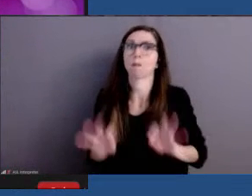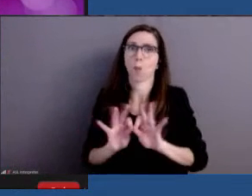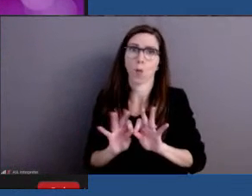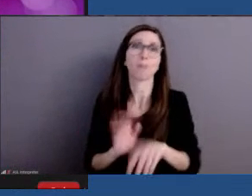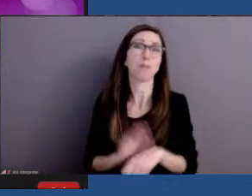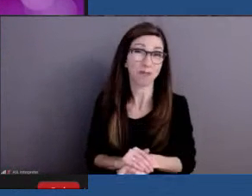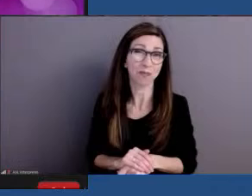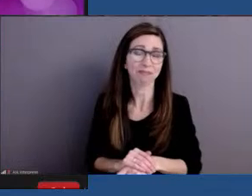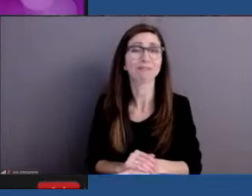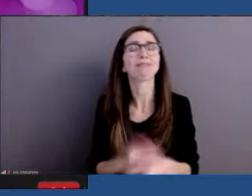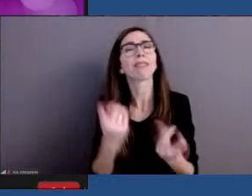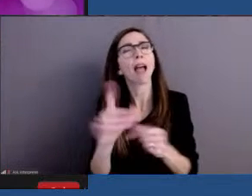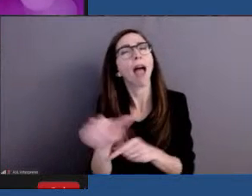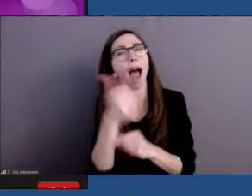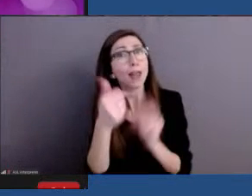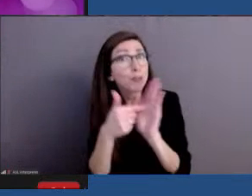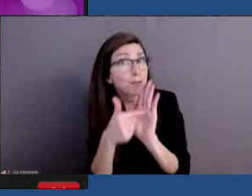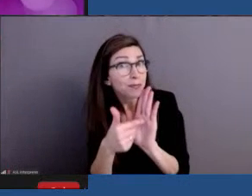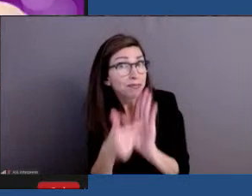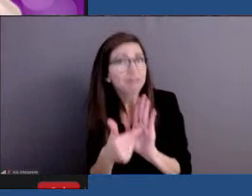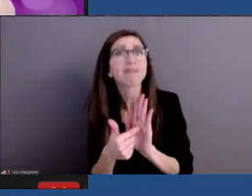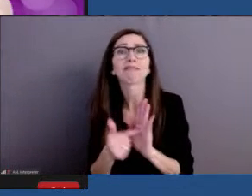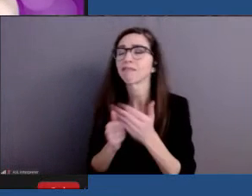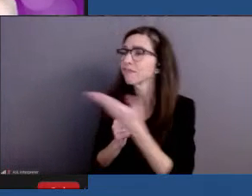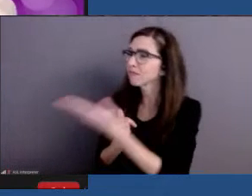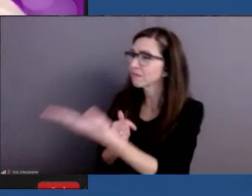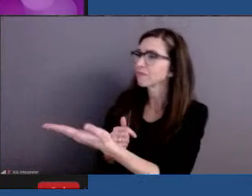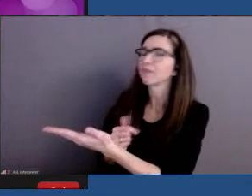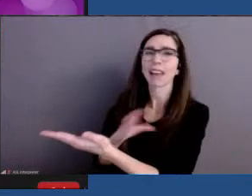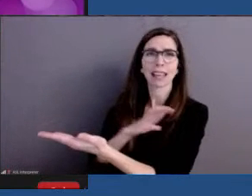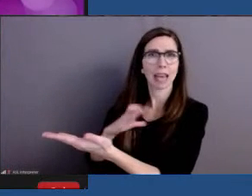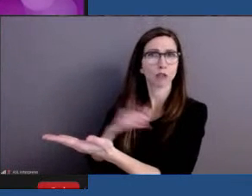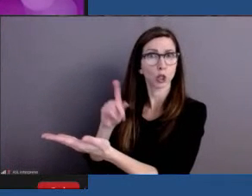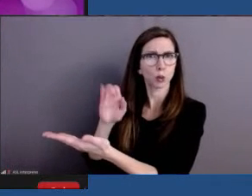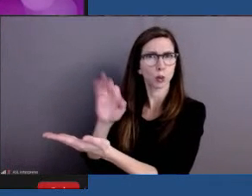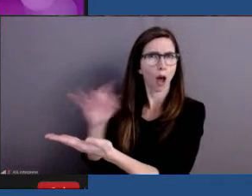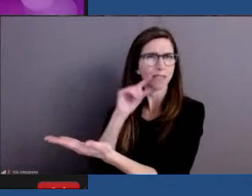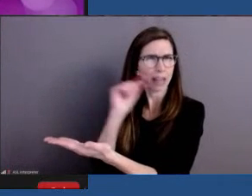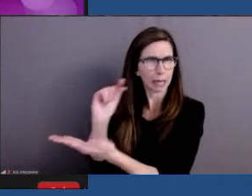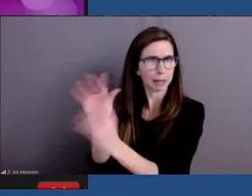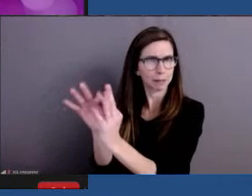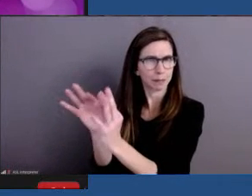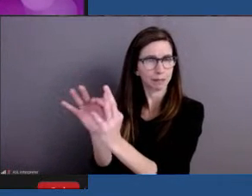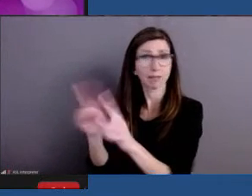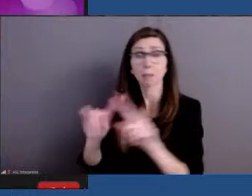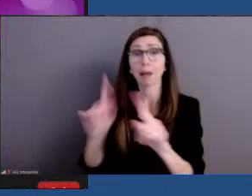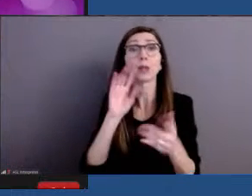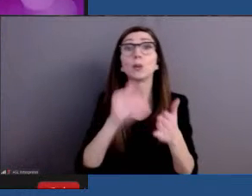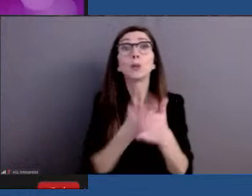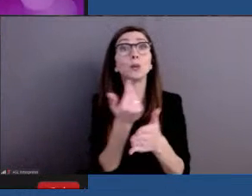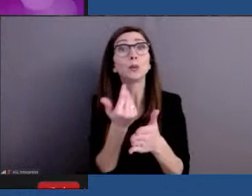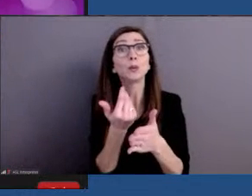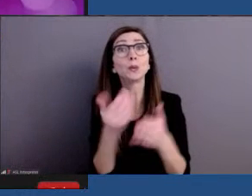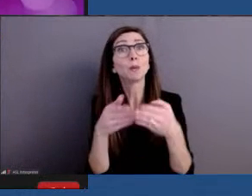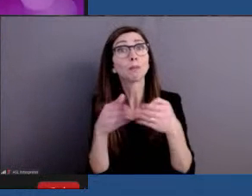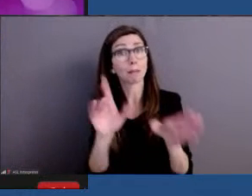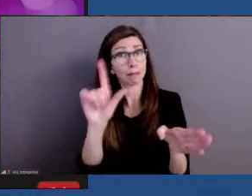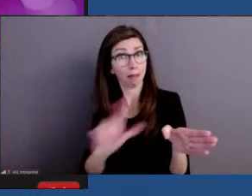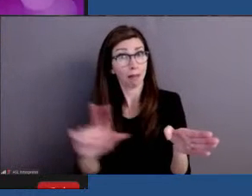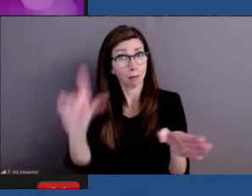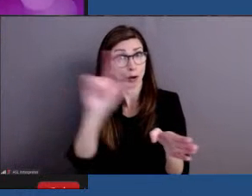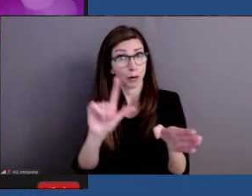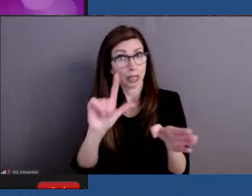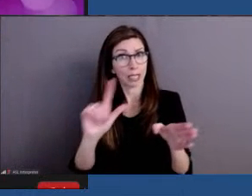finally, the last project I'd like to mention, Councillor Luloff alluded to it, the new Ottawa Public Library facility. This is a really interesting